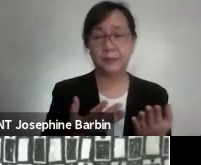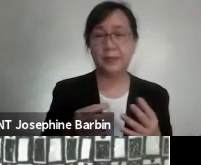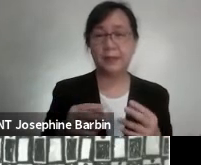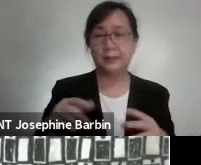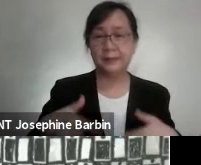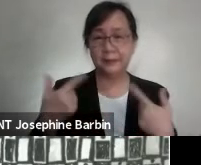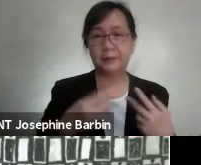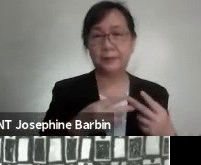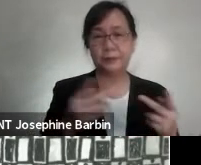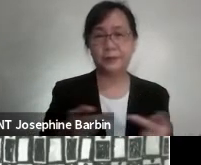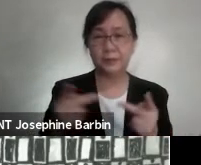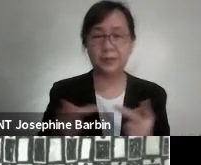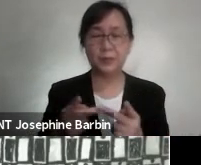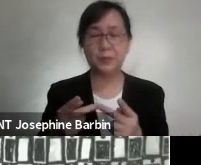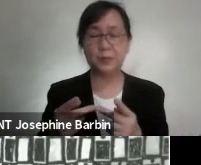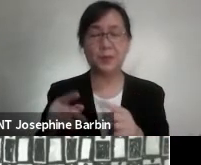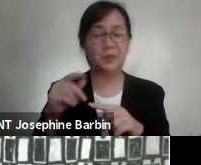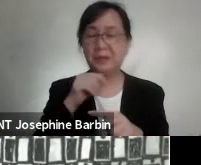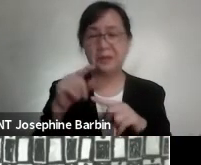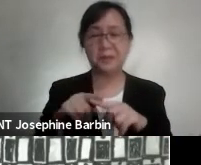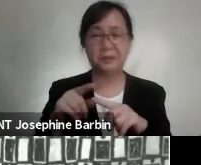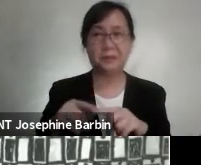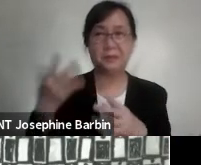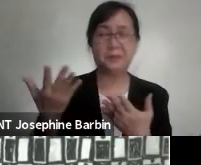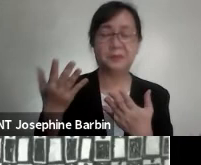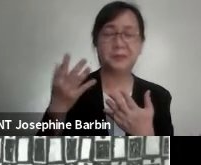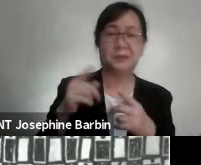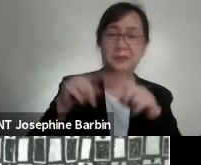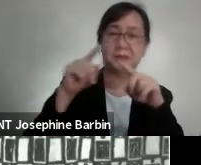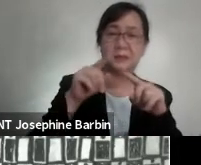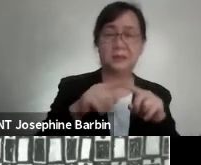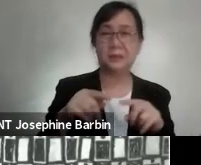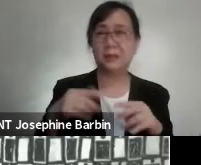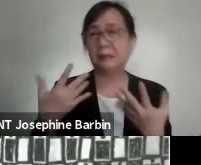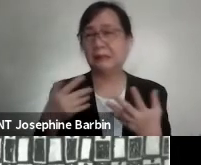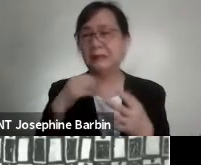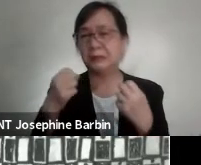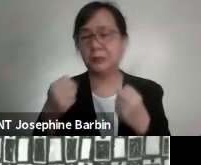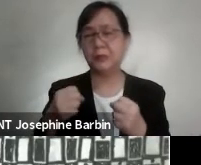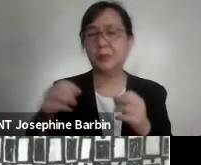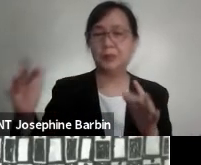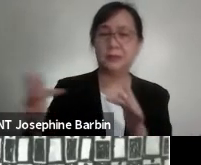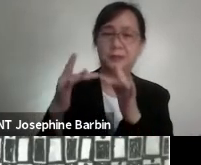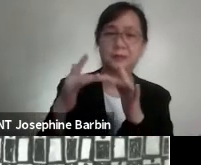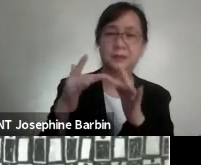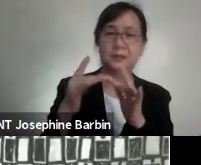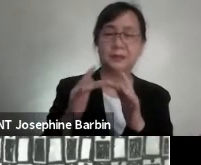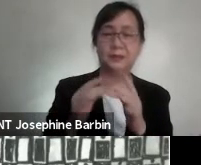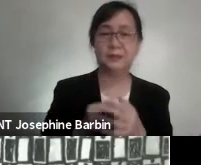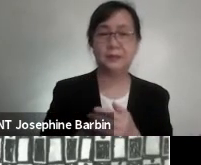places with reliable electricity or reliable connectivity. Gender differences